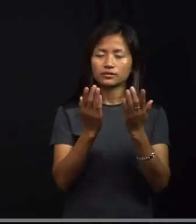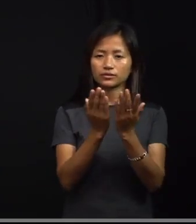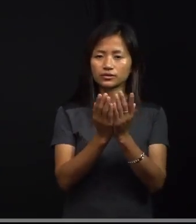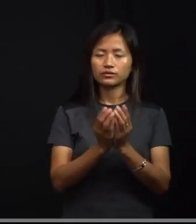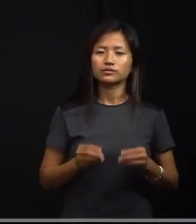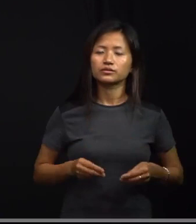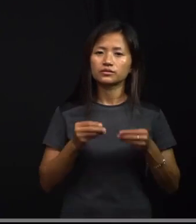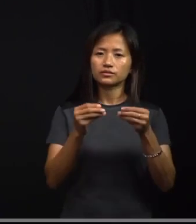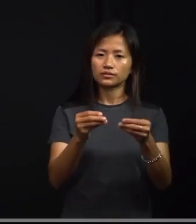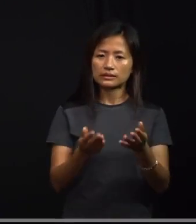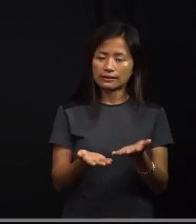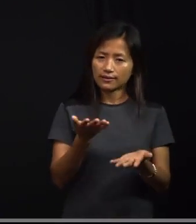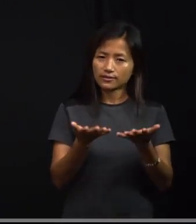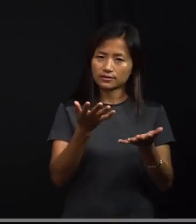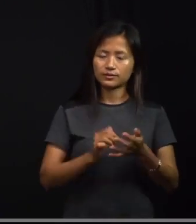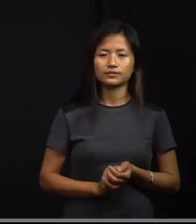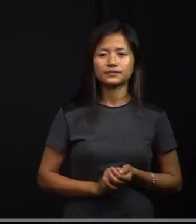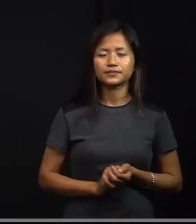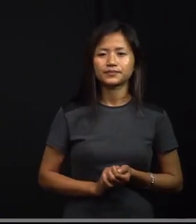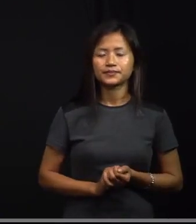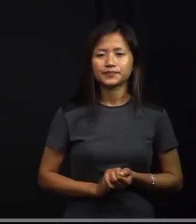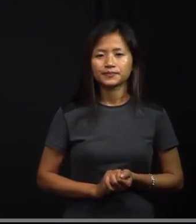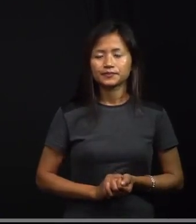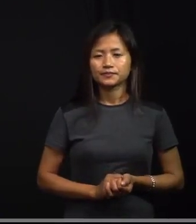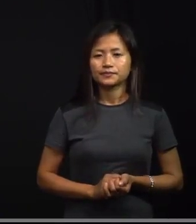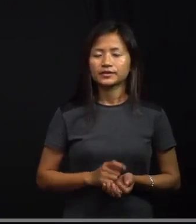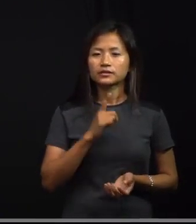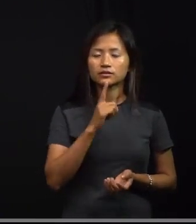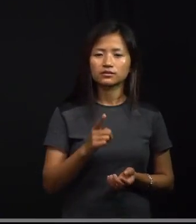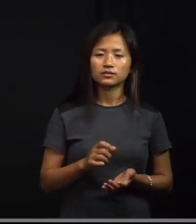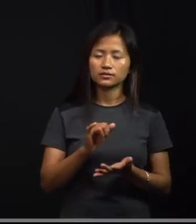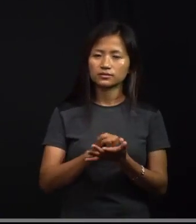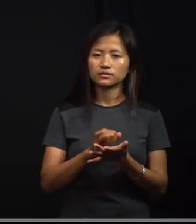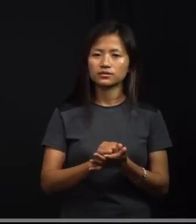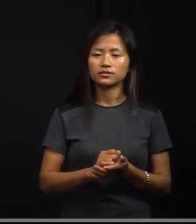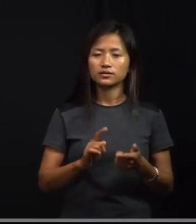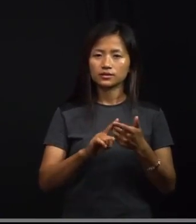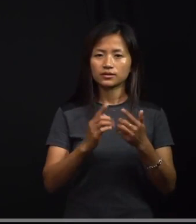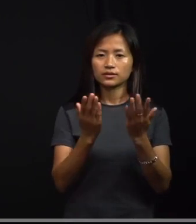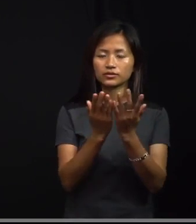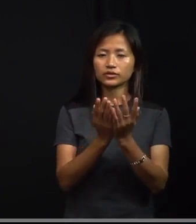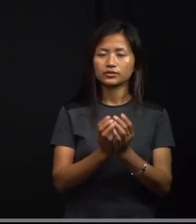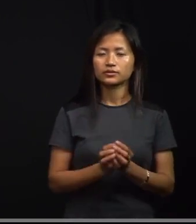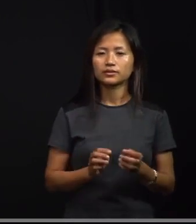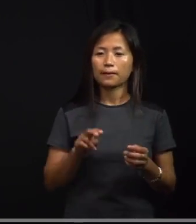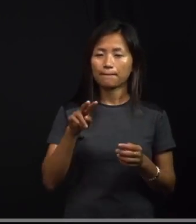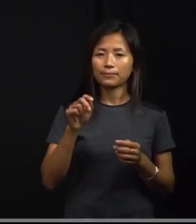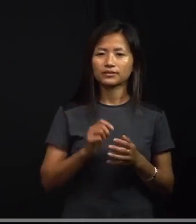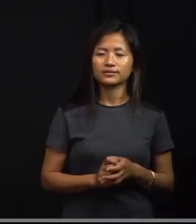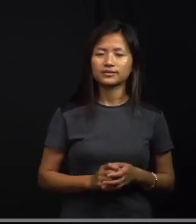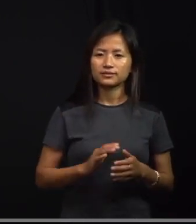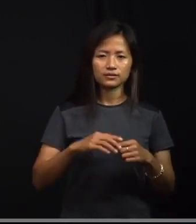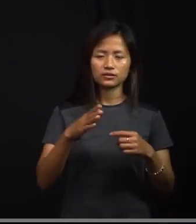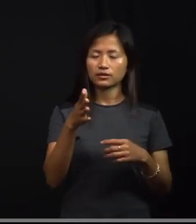you that adjustment, okay? And then it is also said that education is a means and it is not an